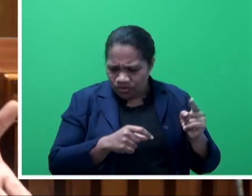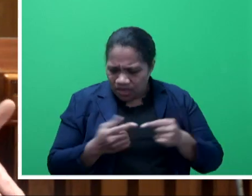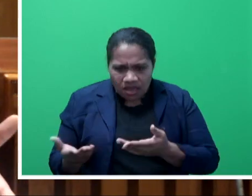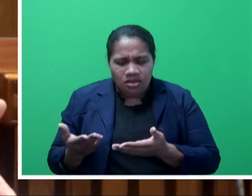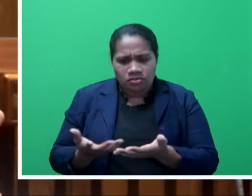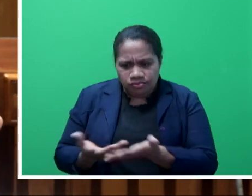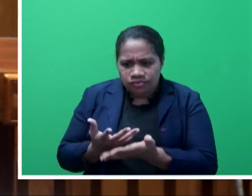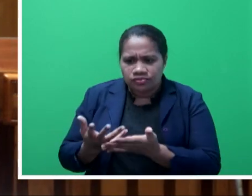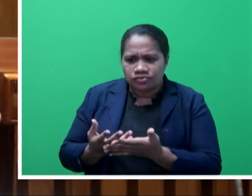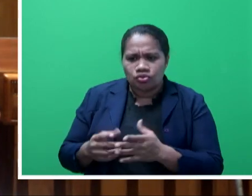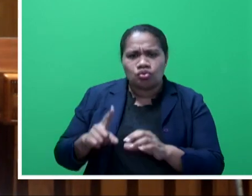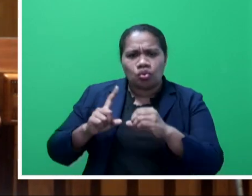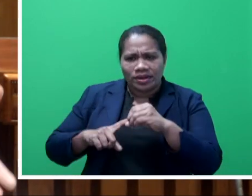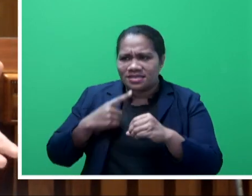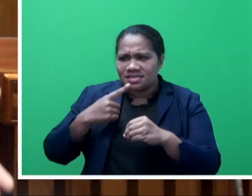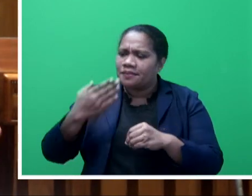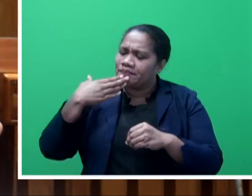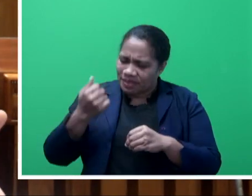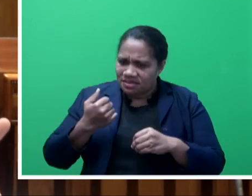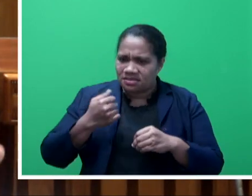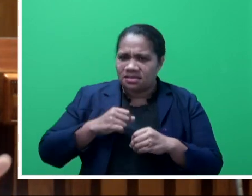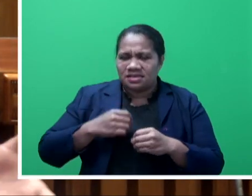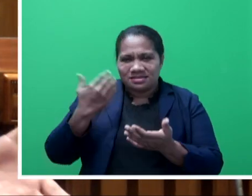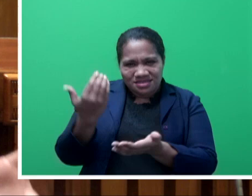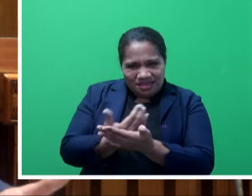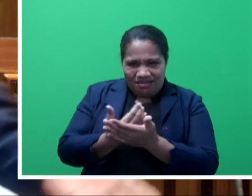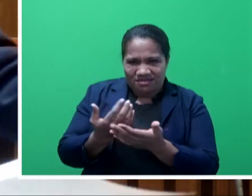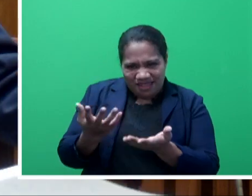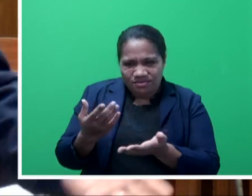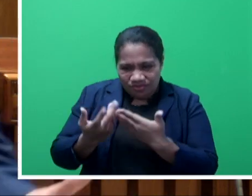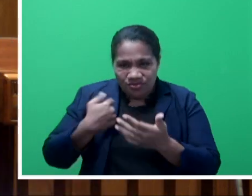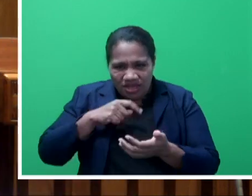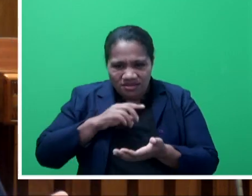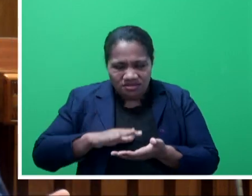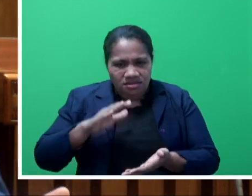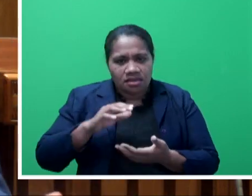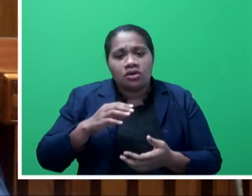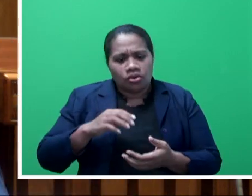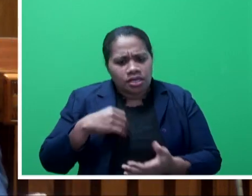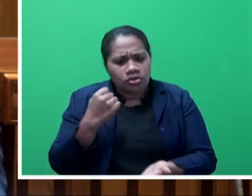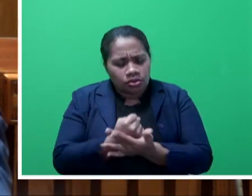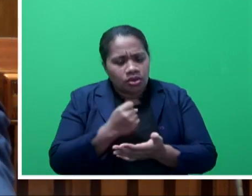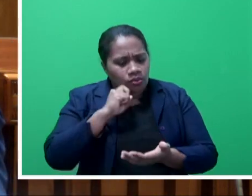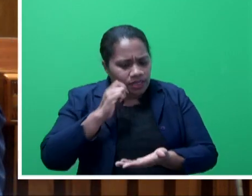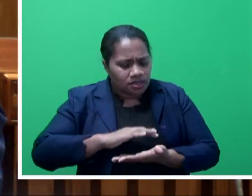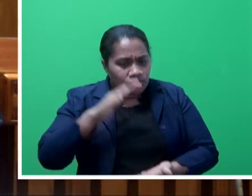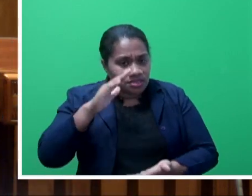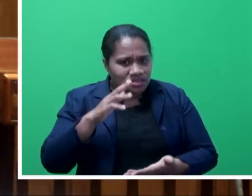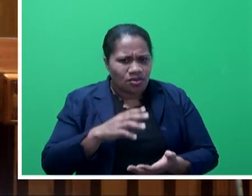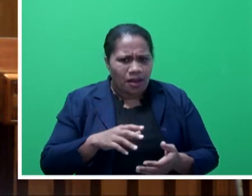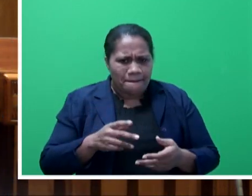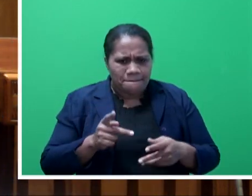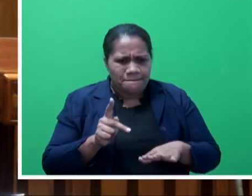guys, please bail us out. They said, sure, we'll increase our percentage of shareholding in the company. And by the